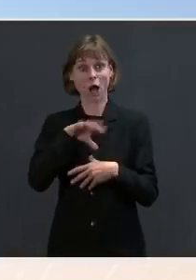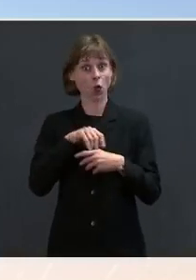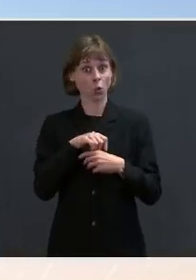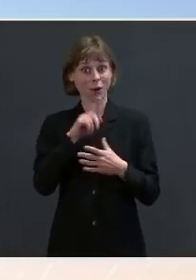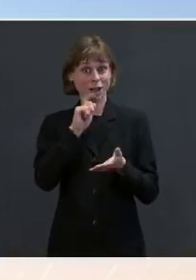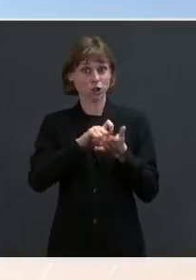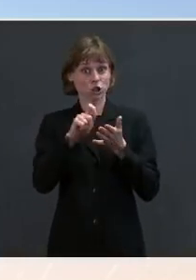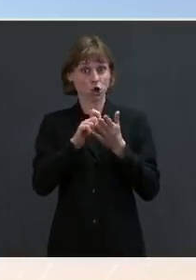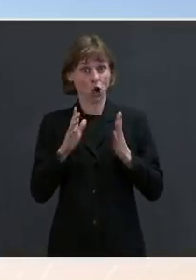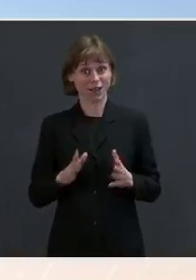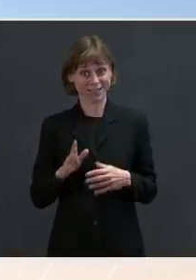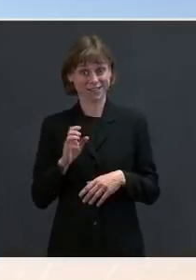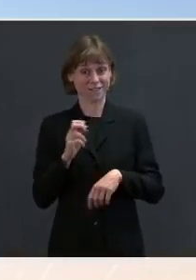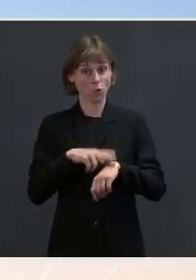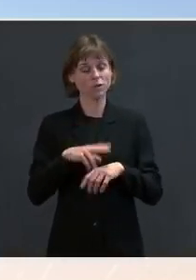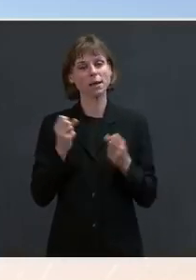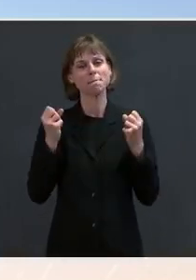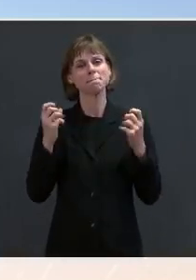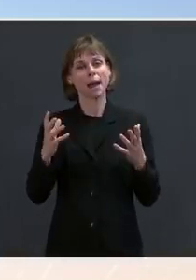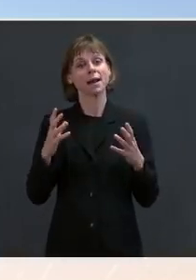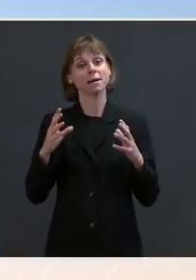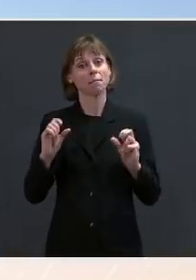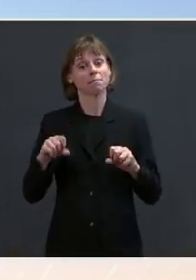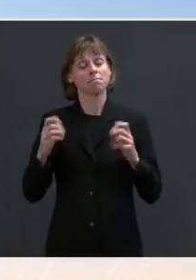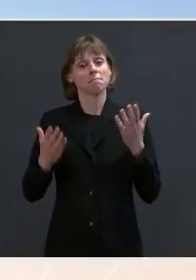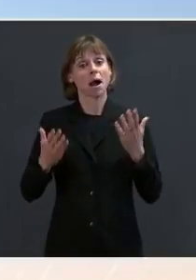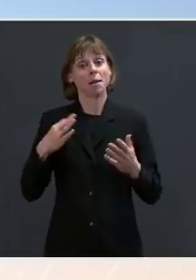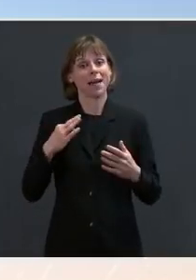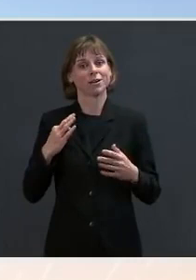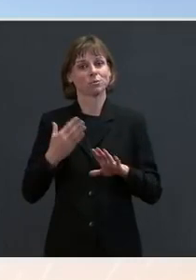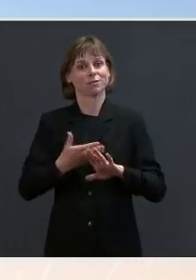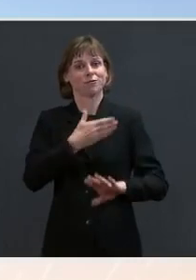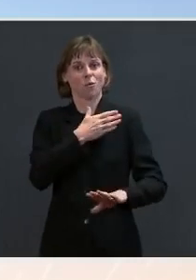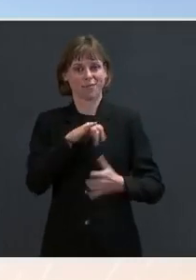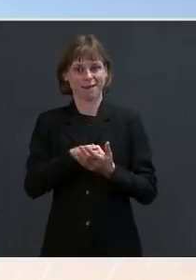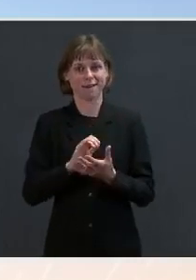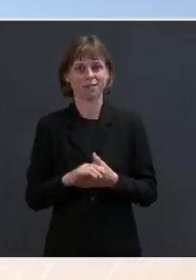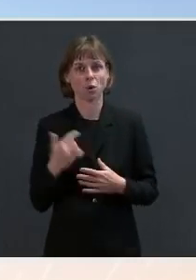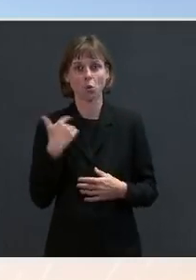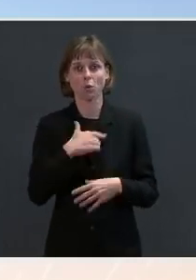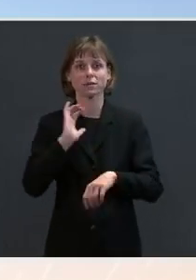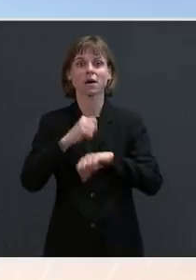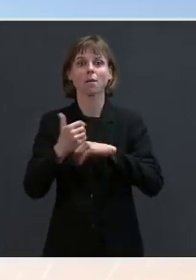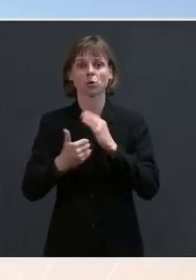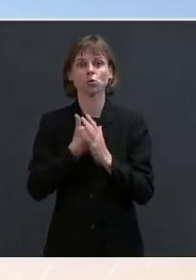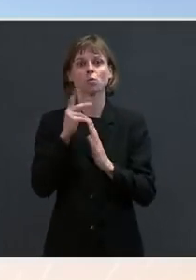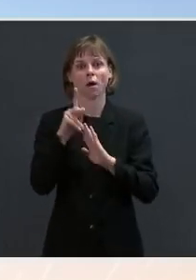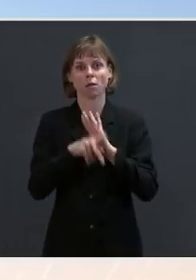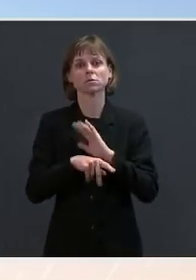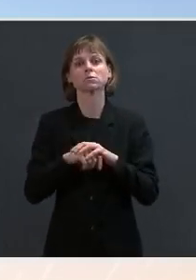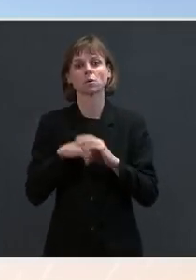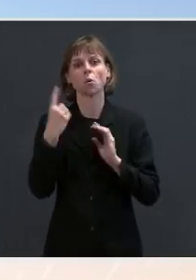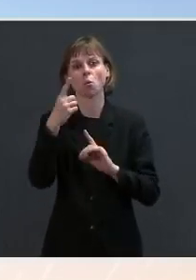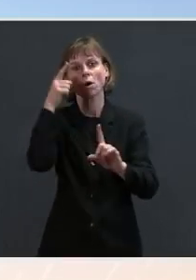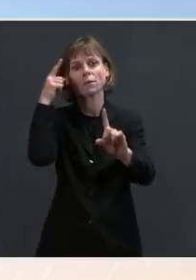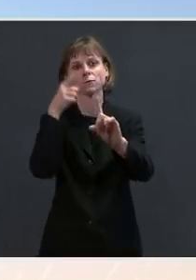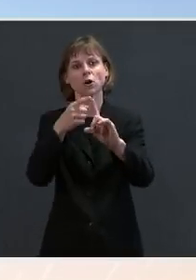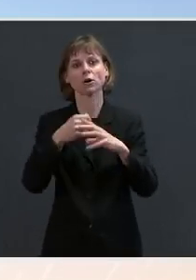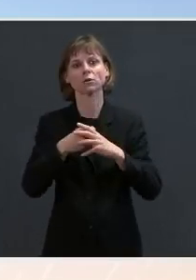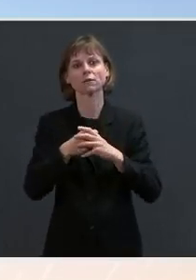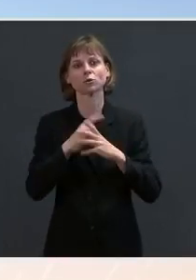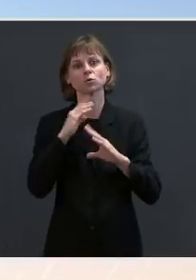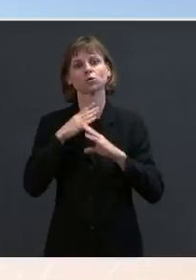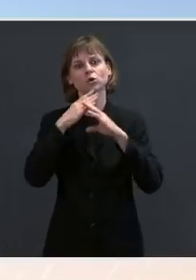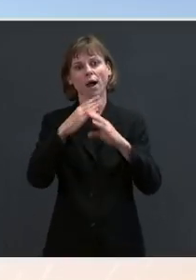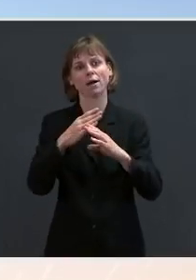course, and many of you may be eligible before that. We put in place new policies. One, our objective is to